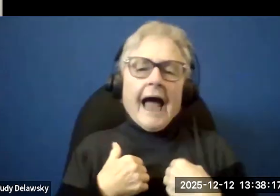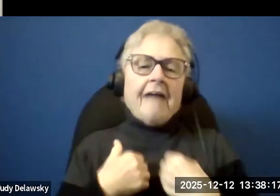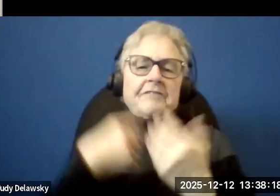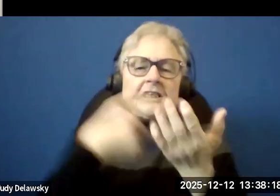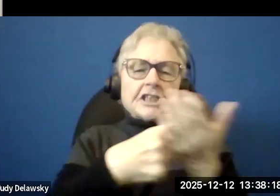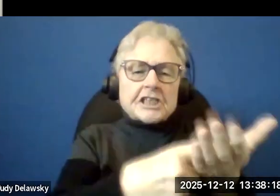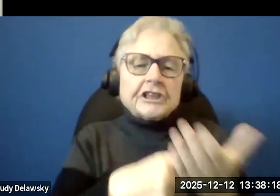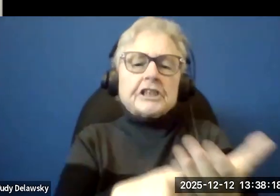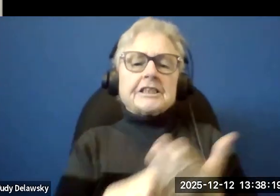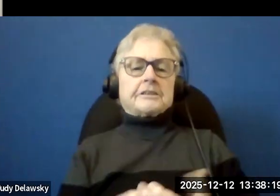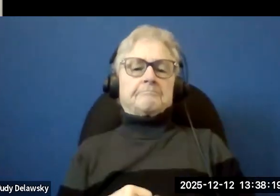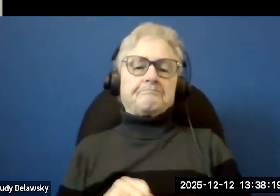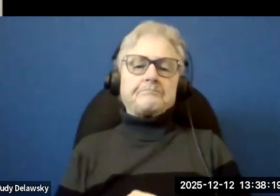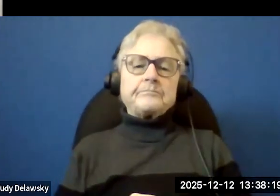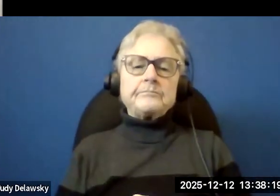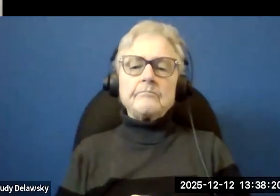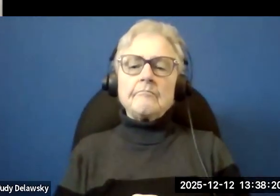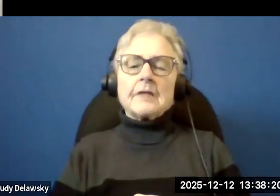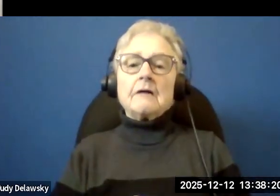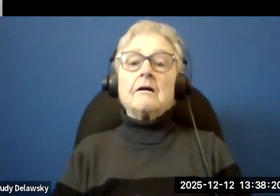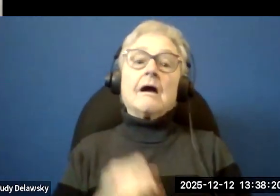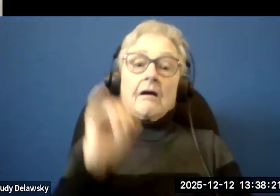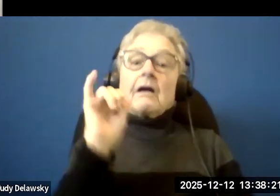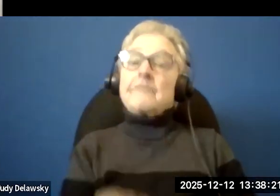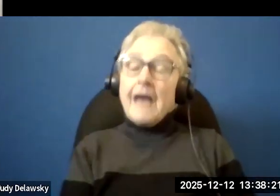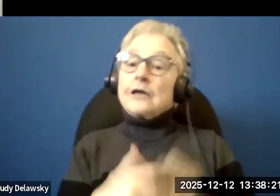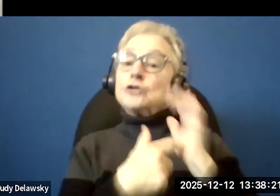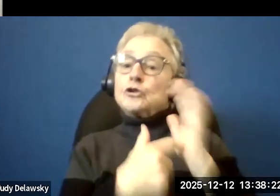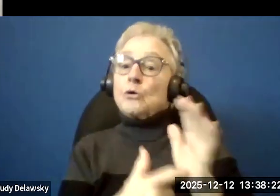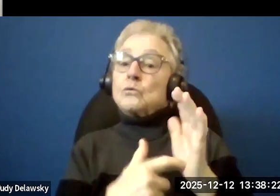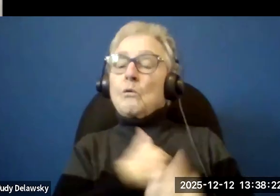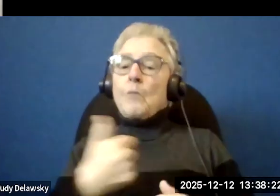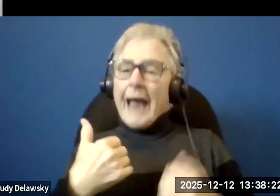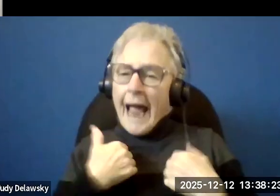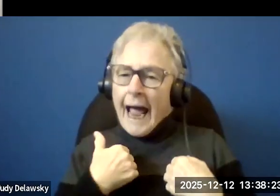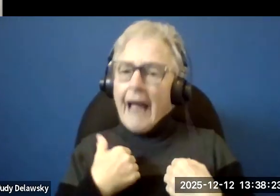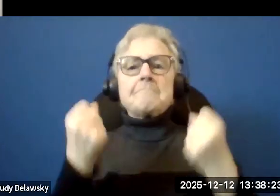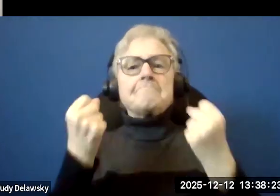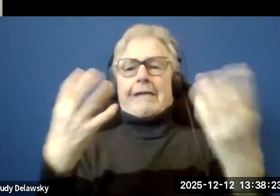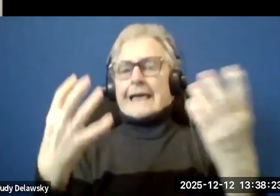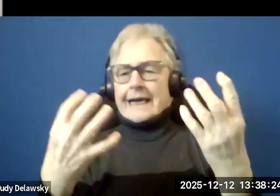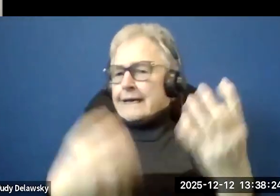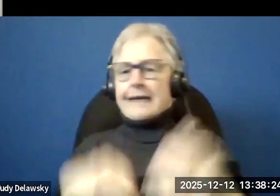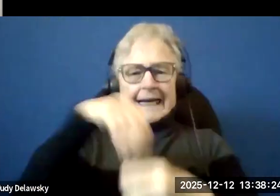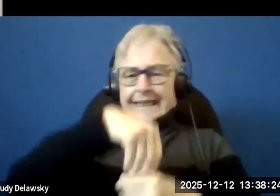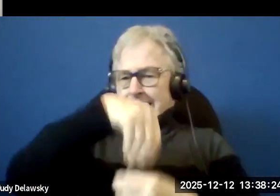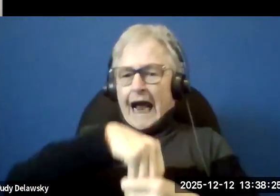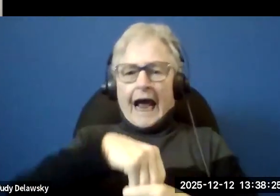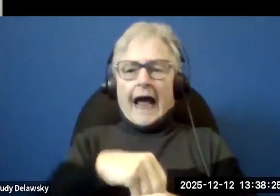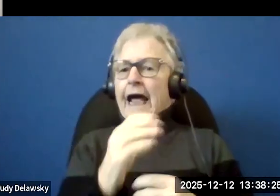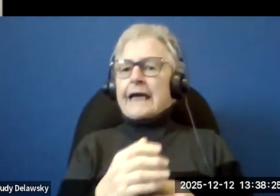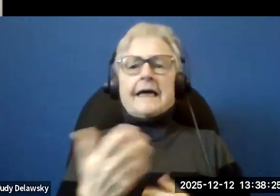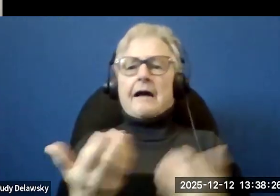those linkages. And so all of this is to highlight that we do have a lot of internal capacity that we really do rely upon